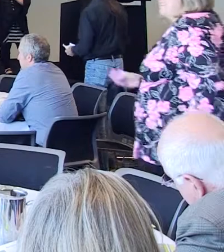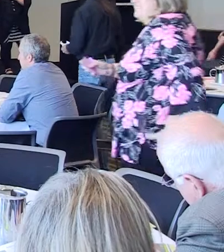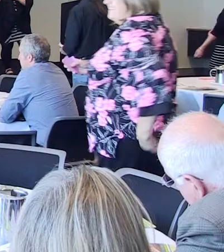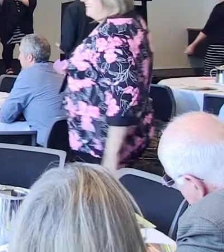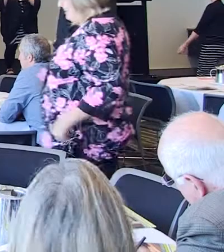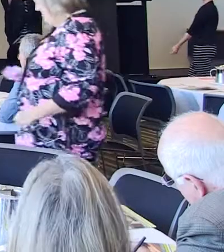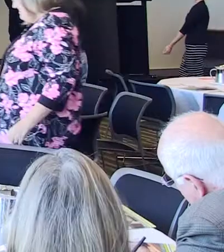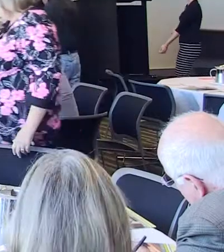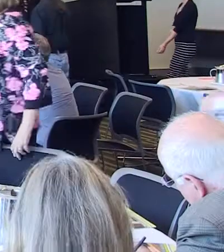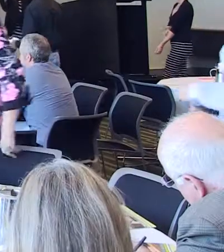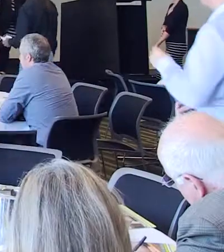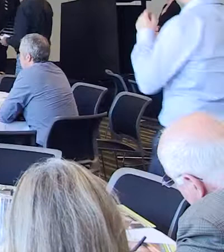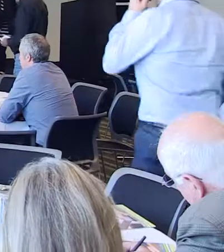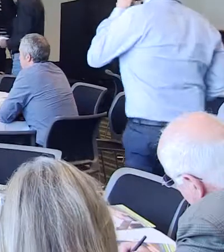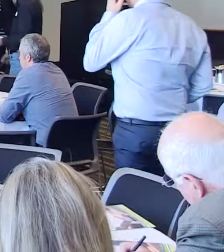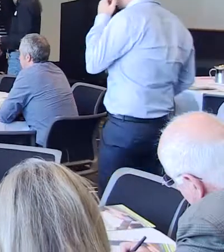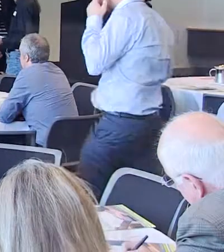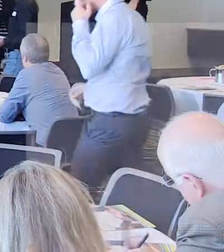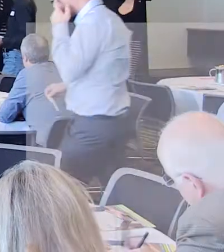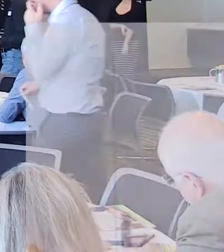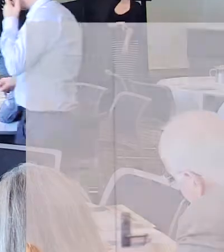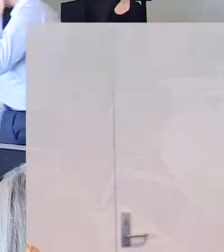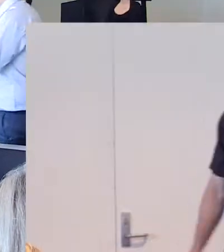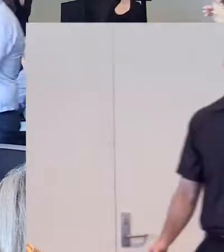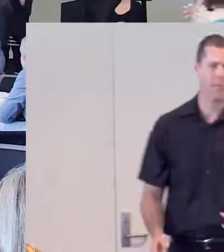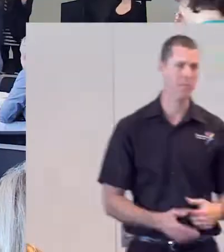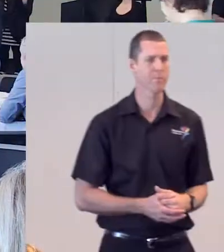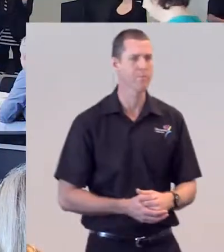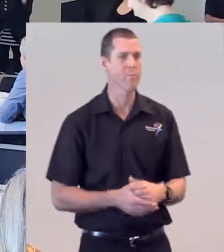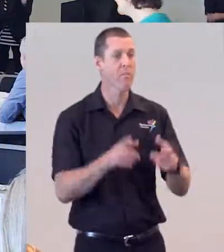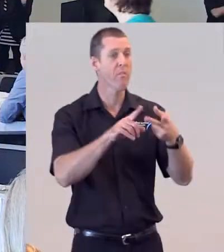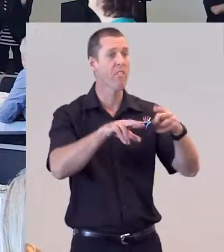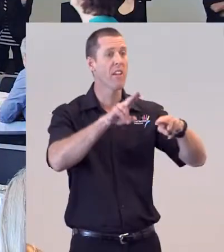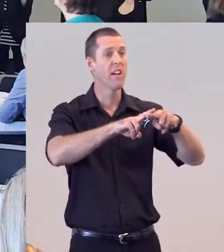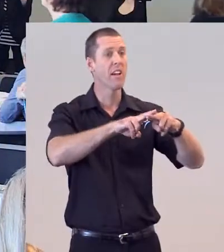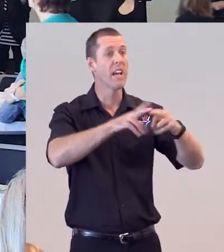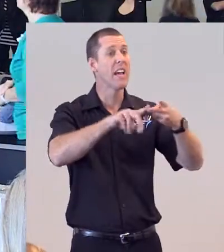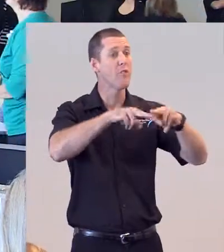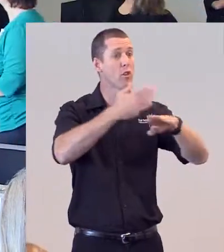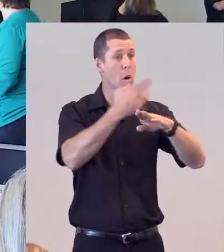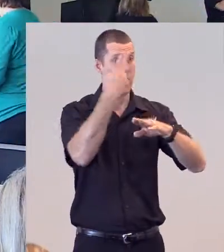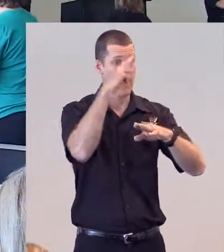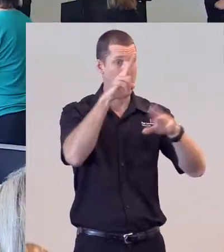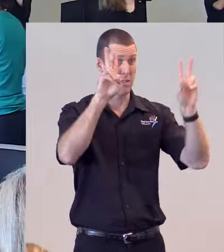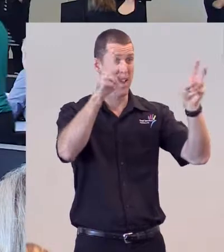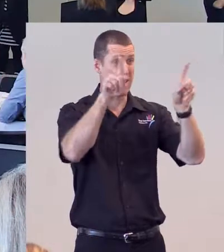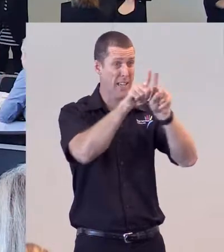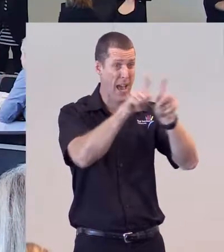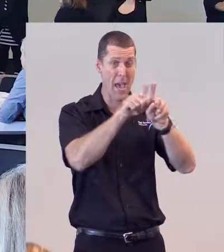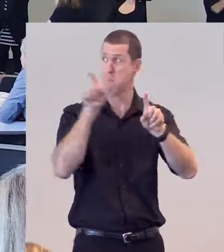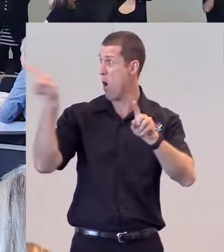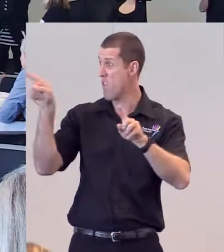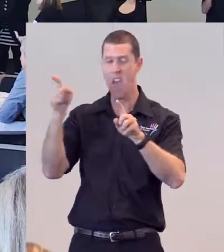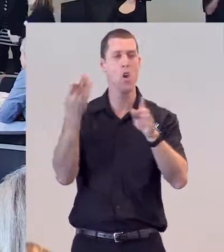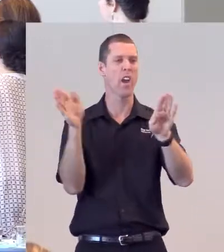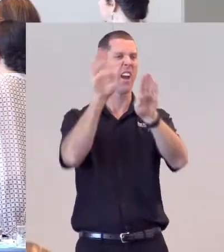So what I'll do is I'll get you to, if the job title's exactly the same, I'll actually get you to put the post-it note on top of the